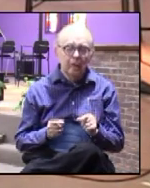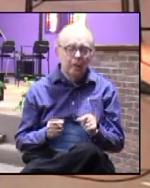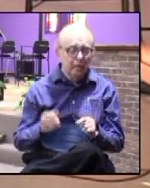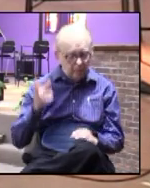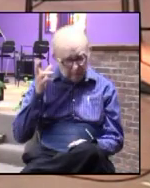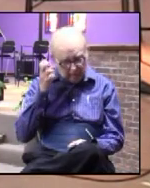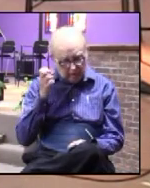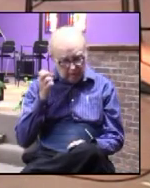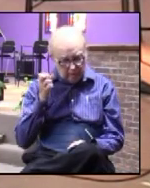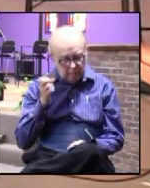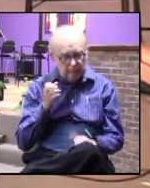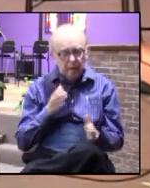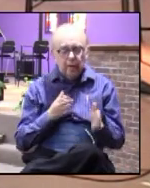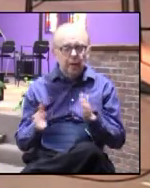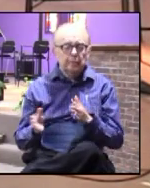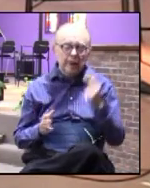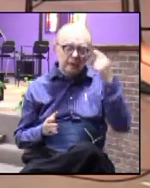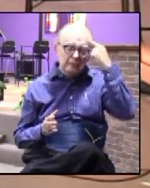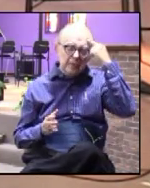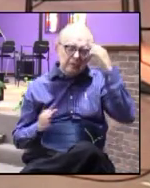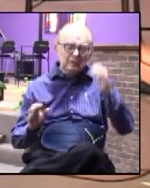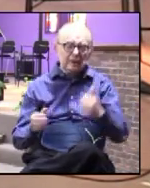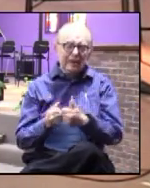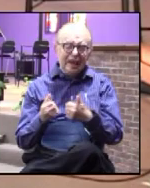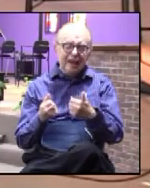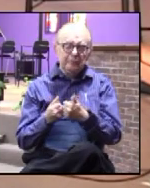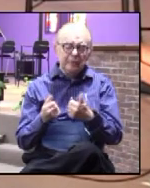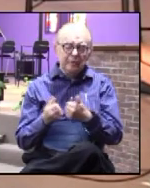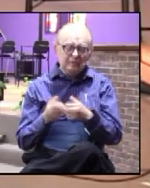Satan played mental tricks